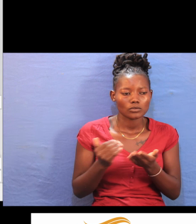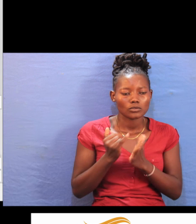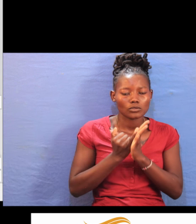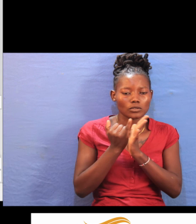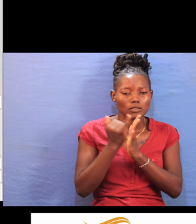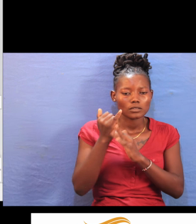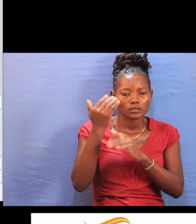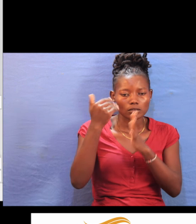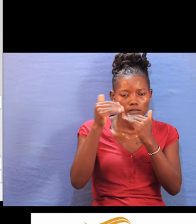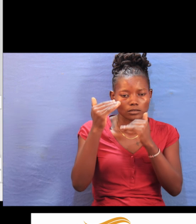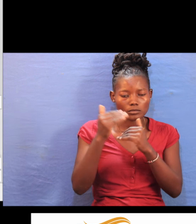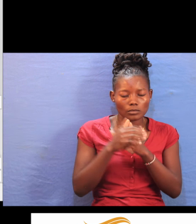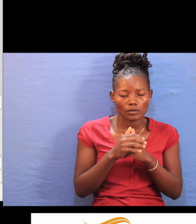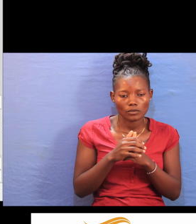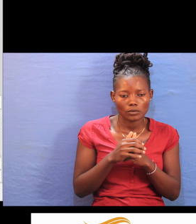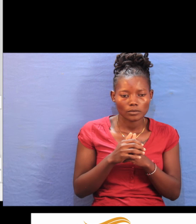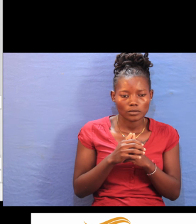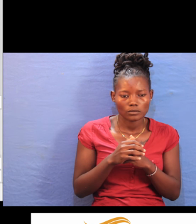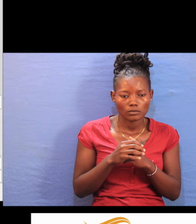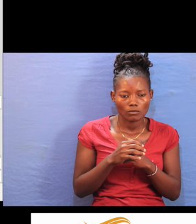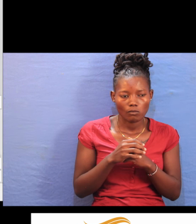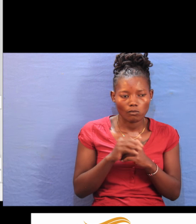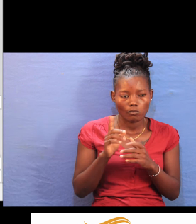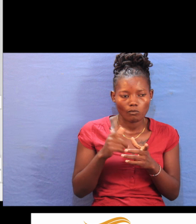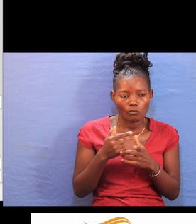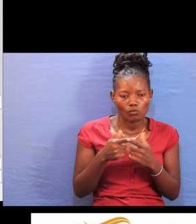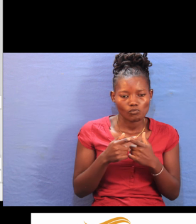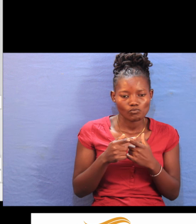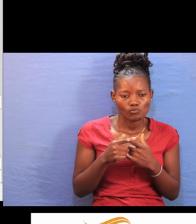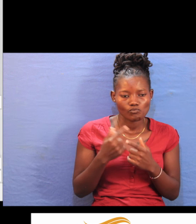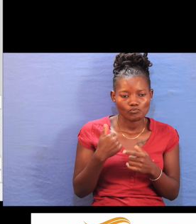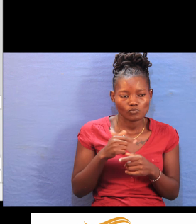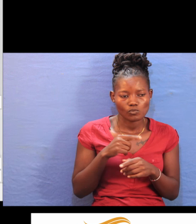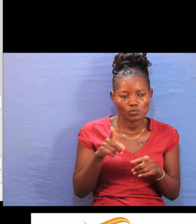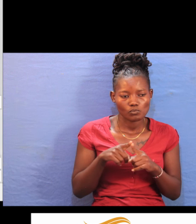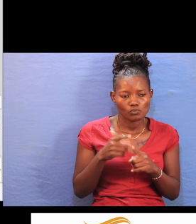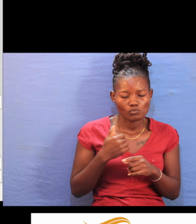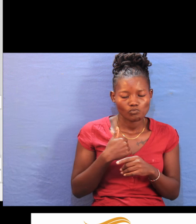areas of goal setting, not just one, a broad range of